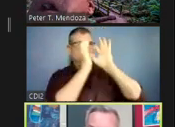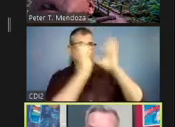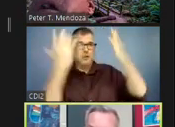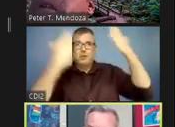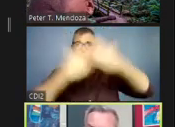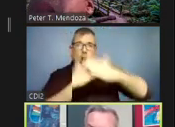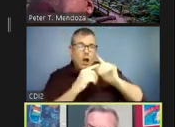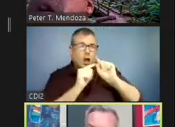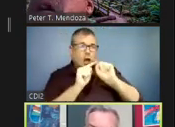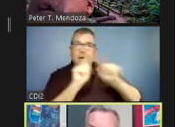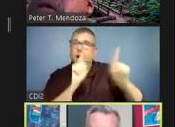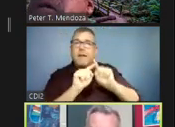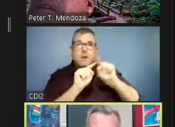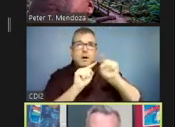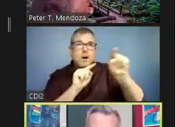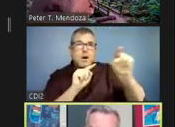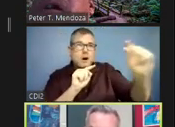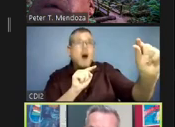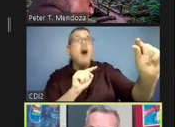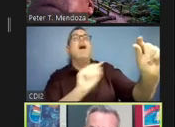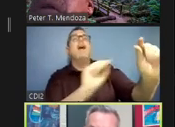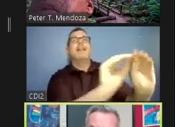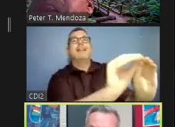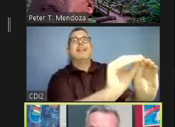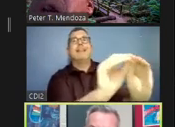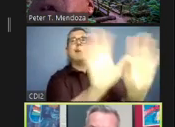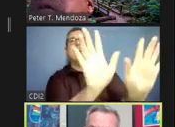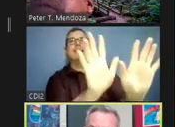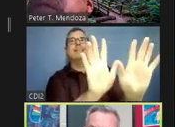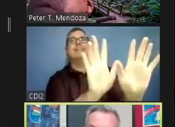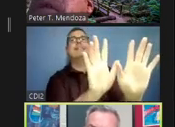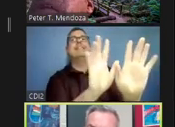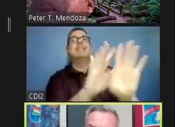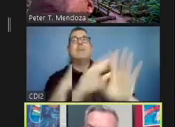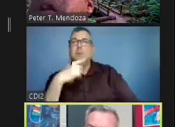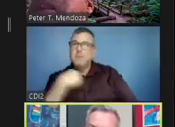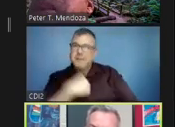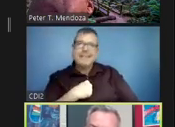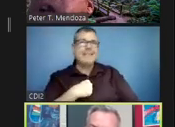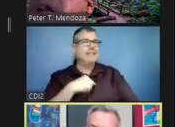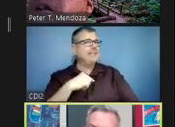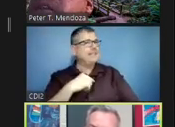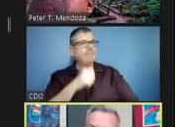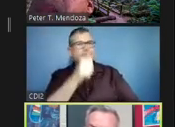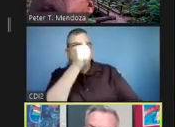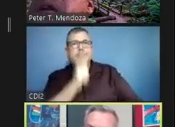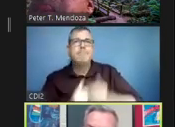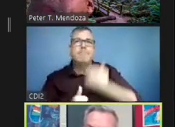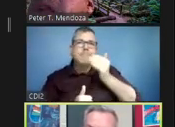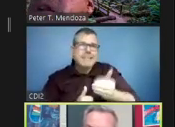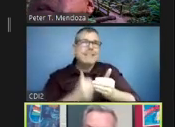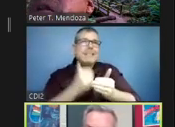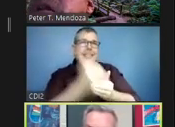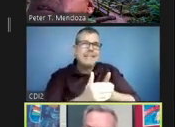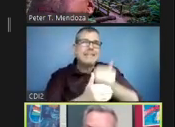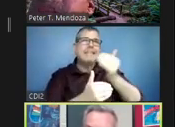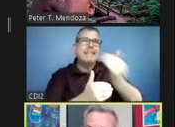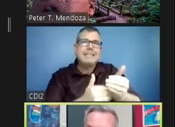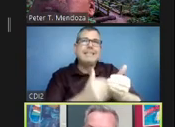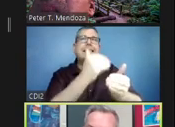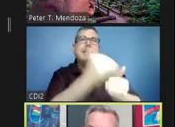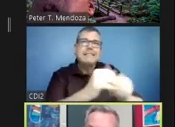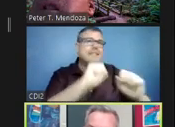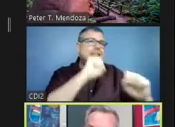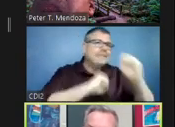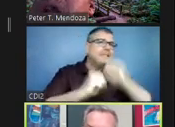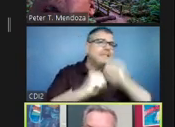toward it. There's a whole lot of bumps in that tunnel. So I do want to tell you about the Community Vaccine Advisory Committee that Peter mentioned that I'm